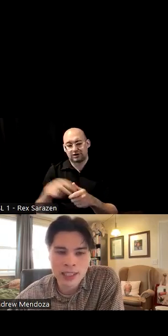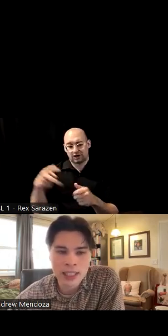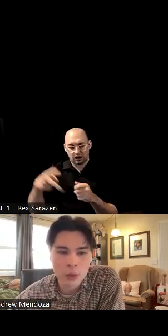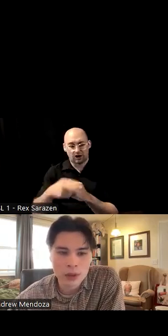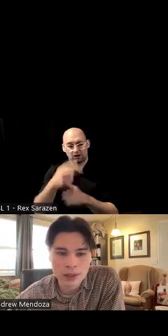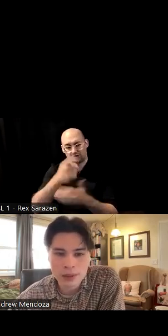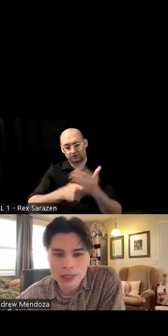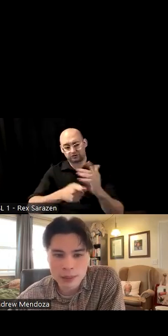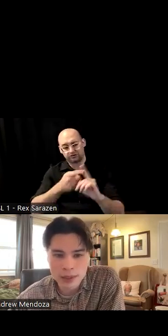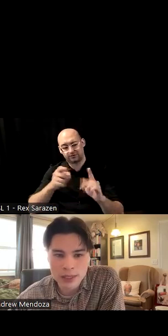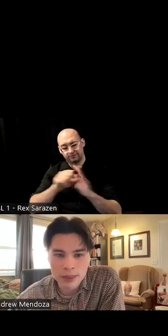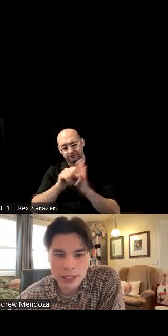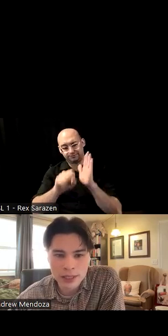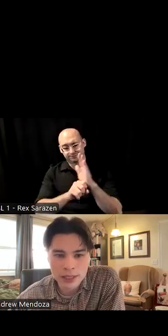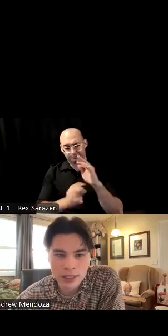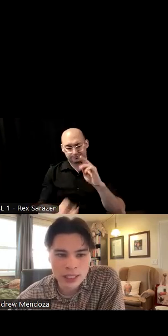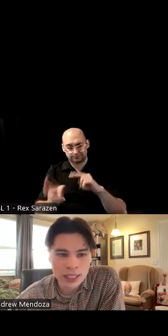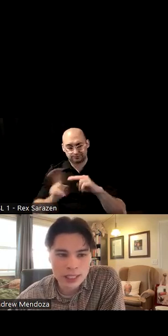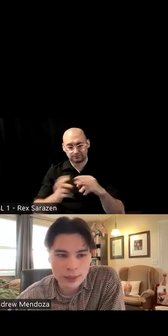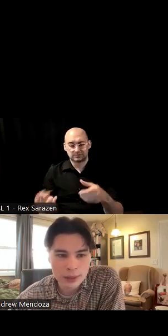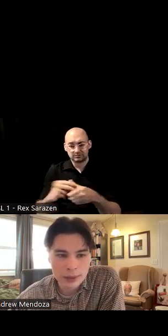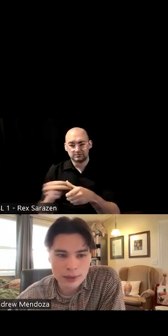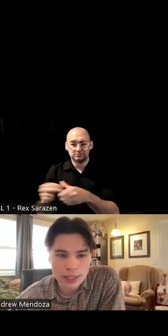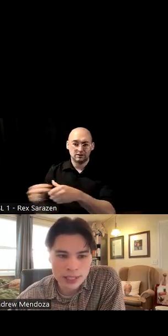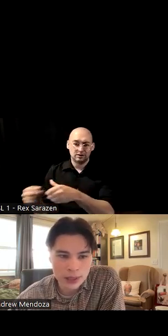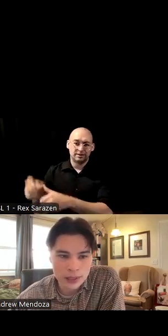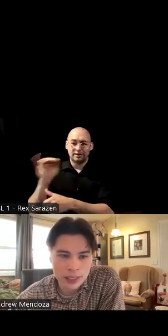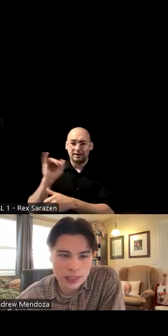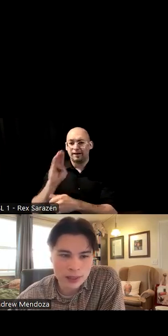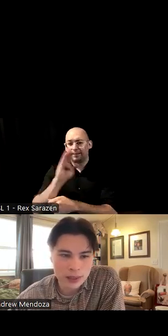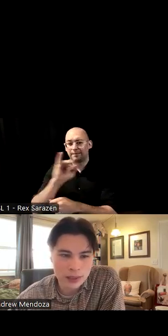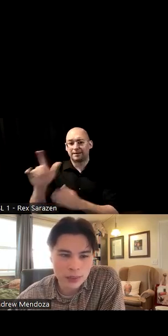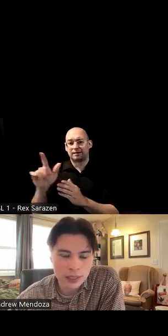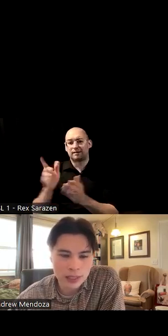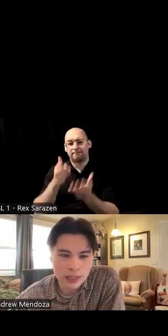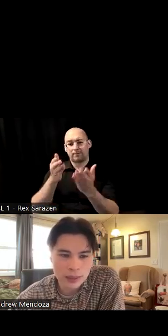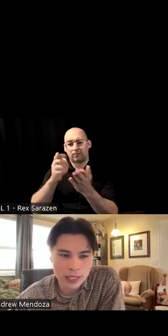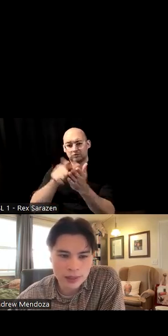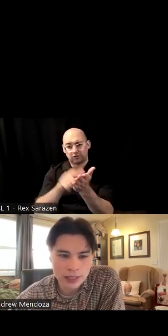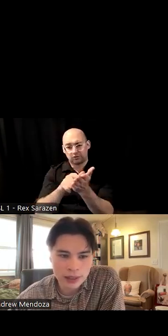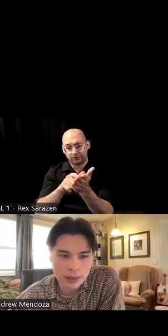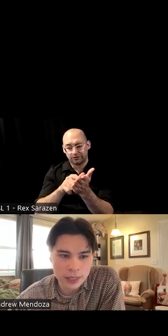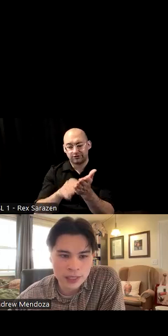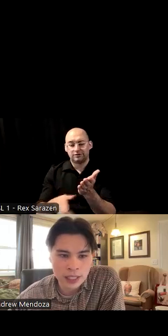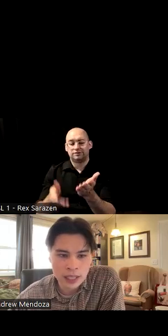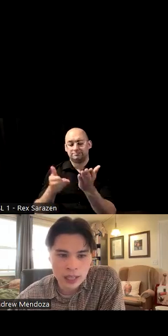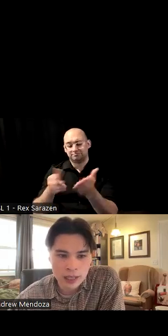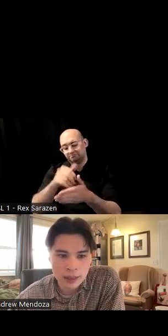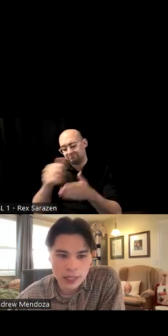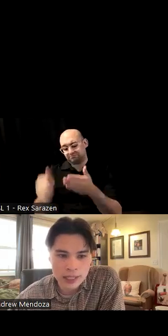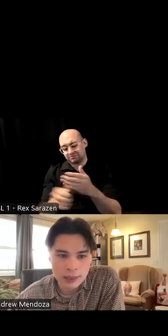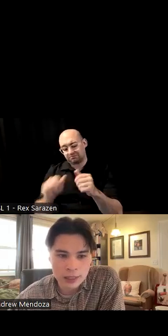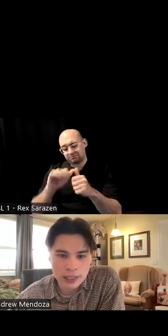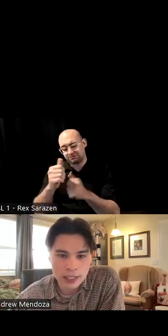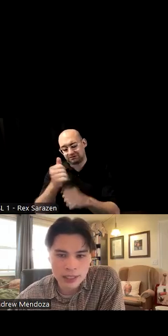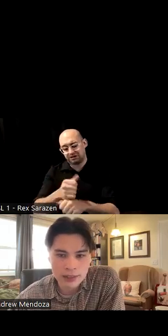state while increasing participation. And this bill provides equity and inclusion within a subset of the government